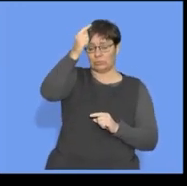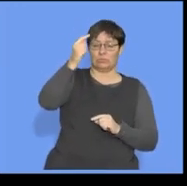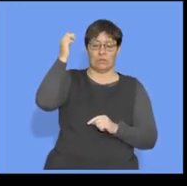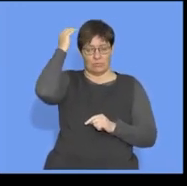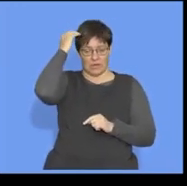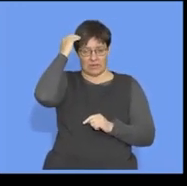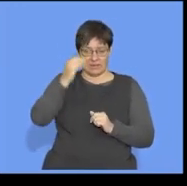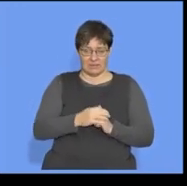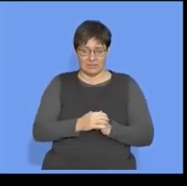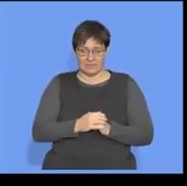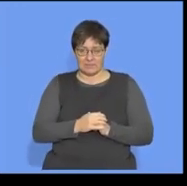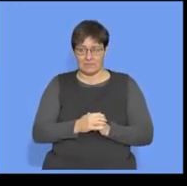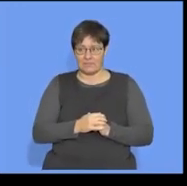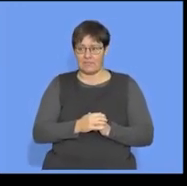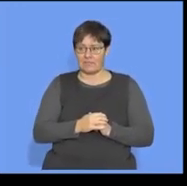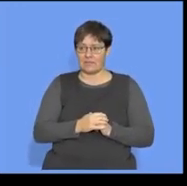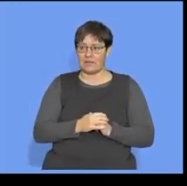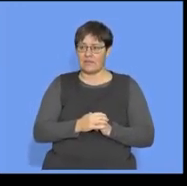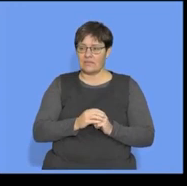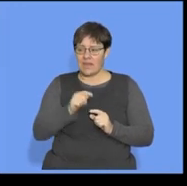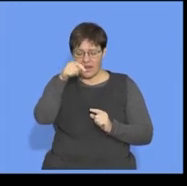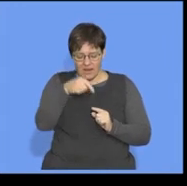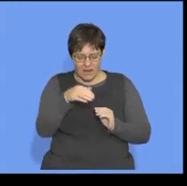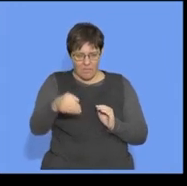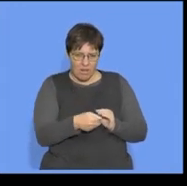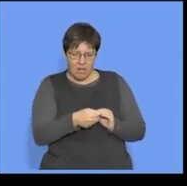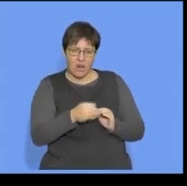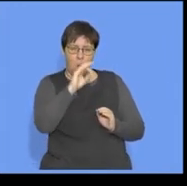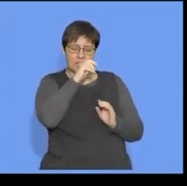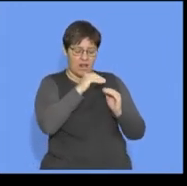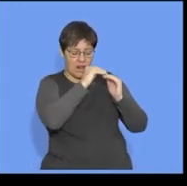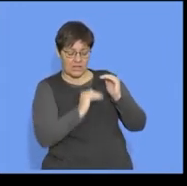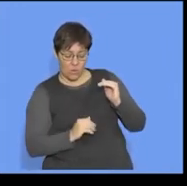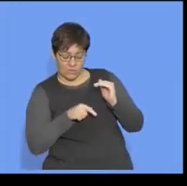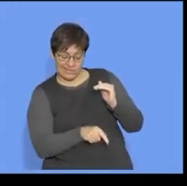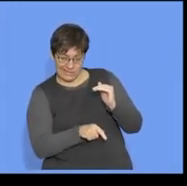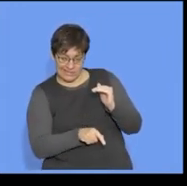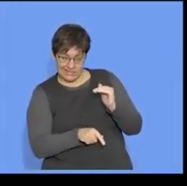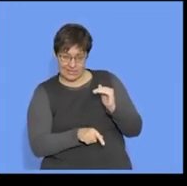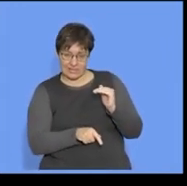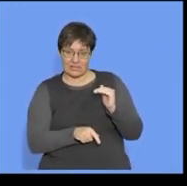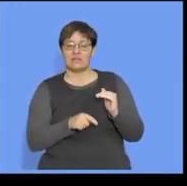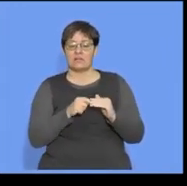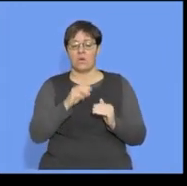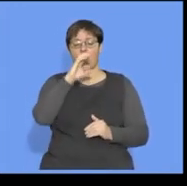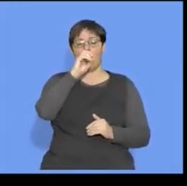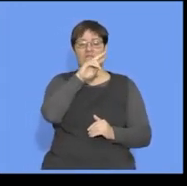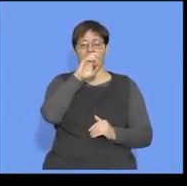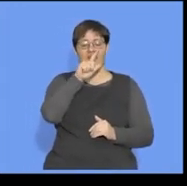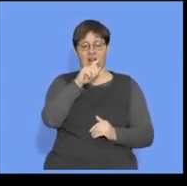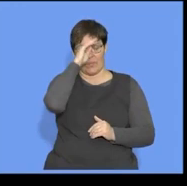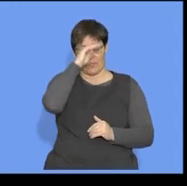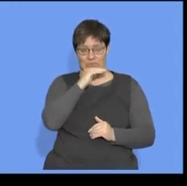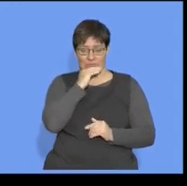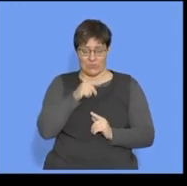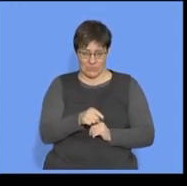brain. Then we've got the part here below the ossicles that is referred to as the oval